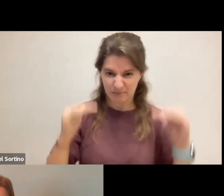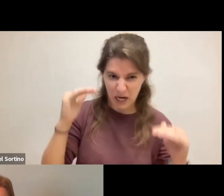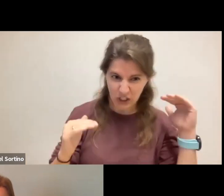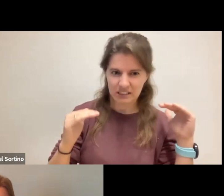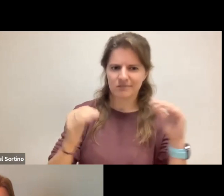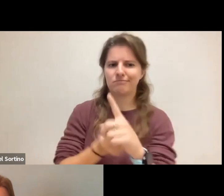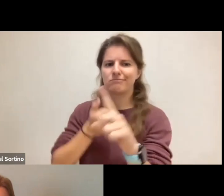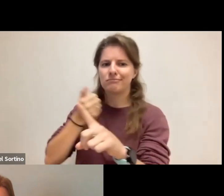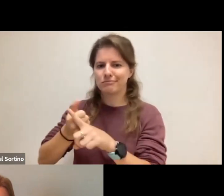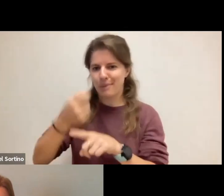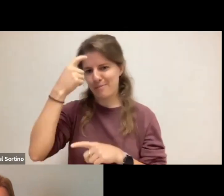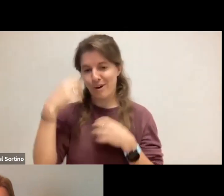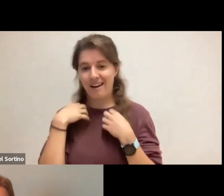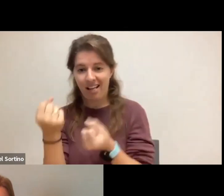another,